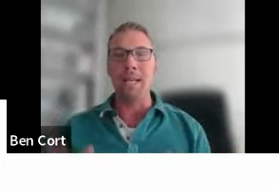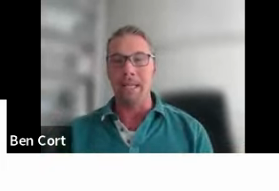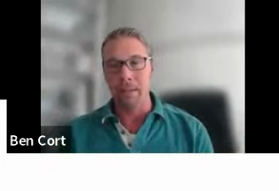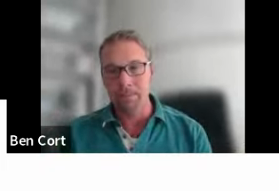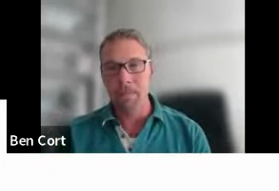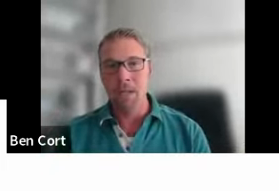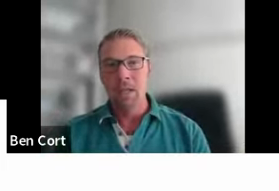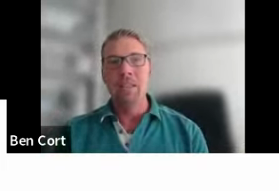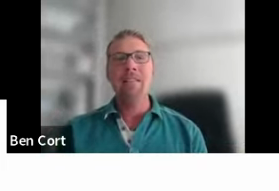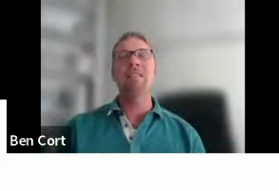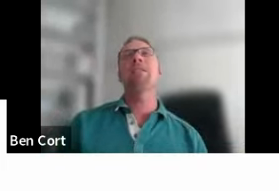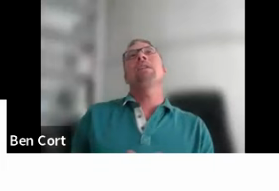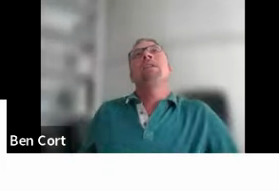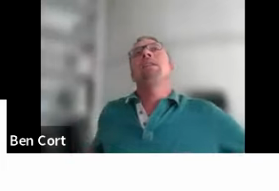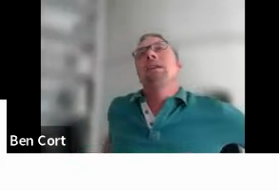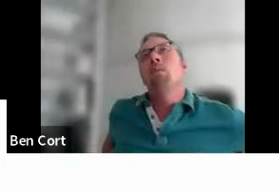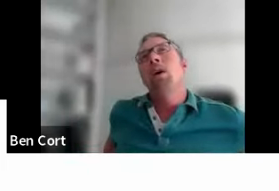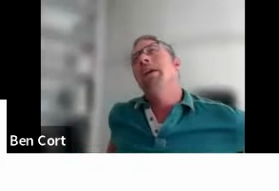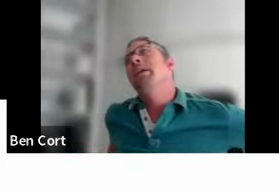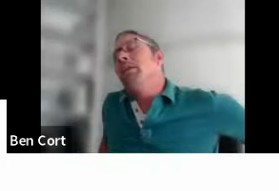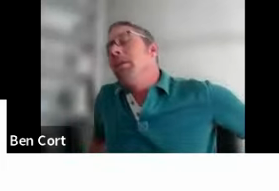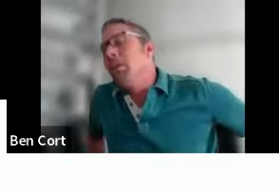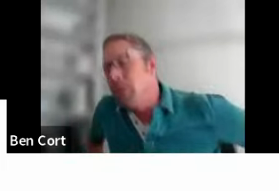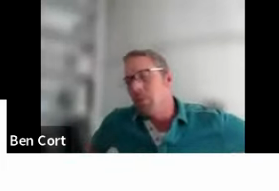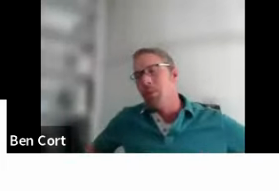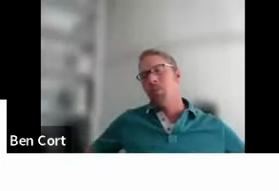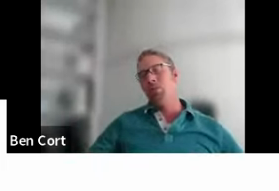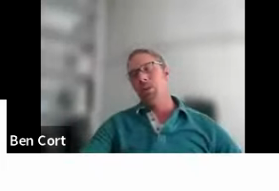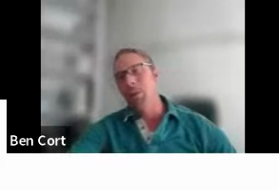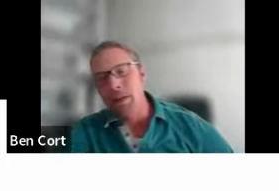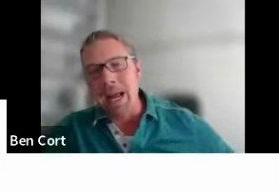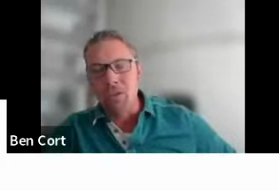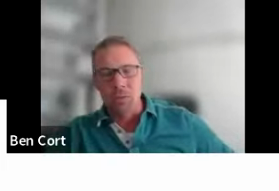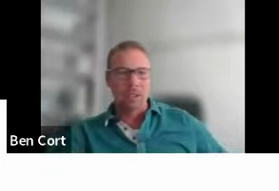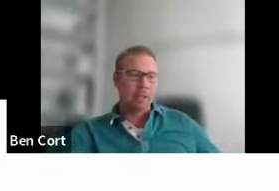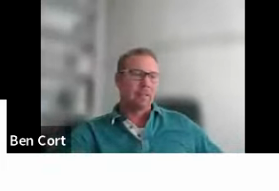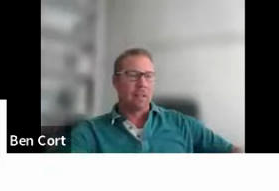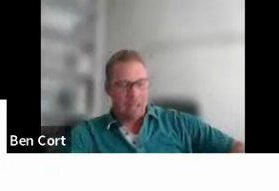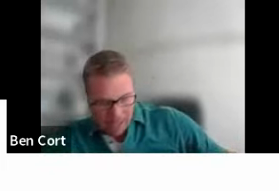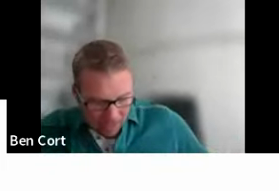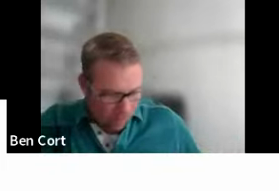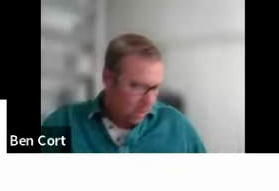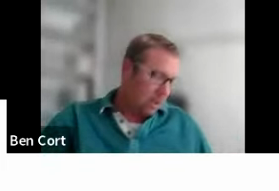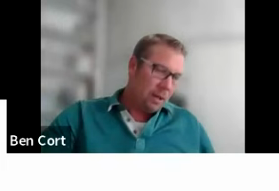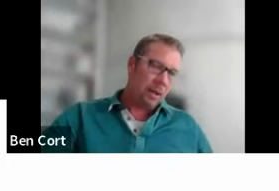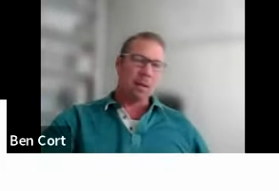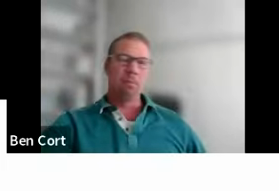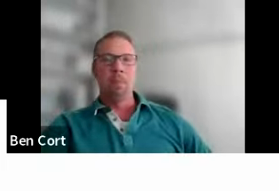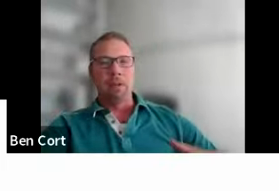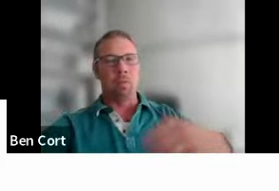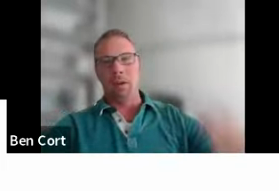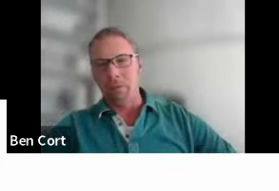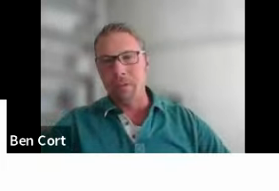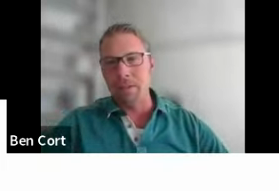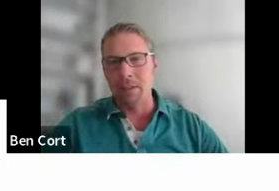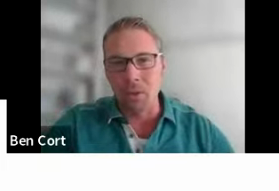is weed. This is the thing that when people want to talk about how natural it is, and like how